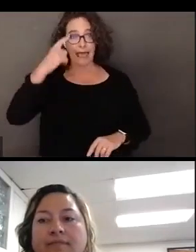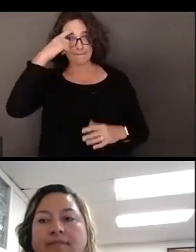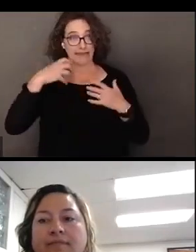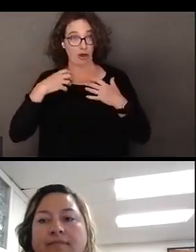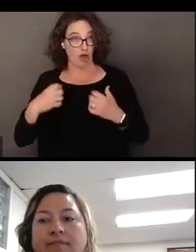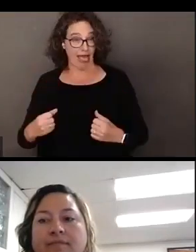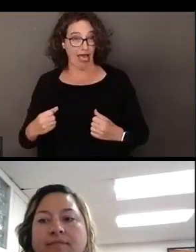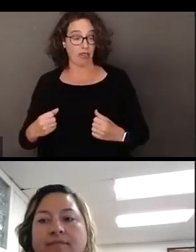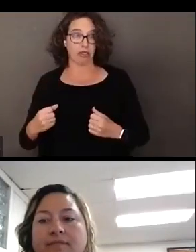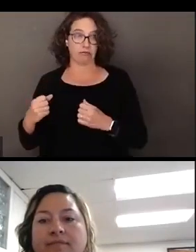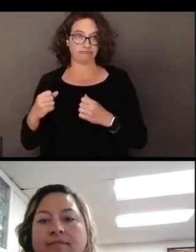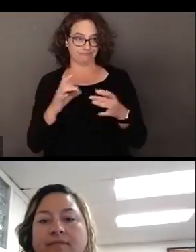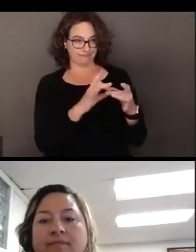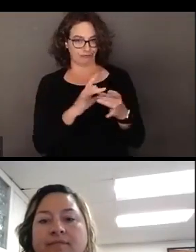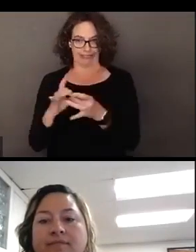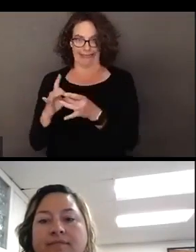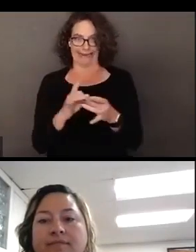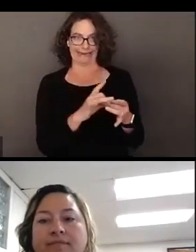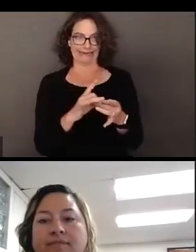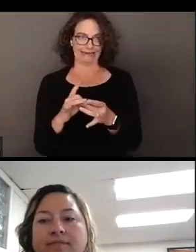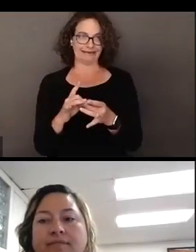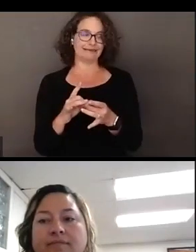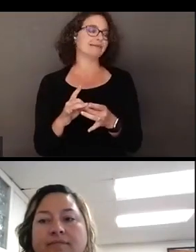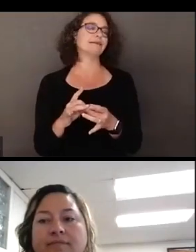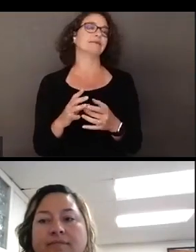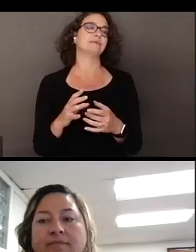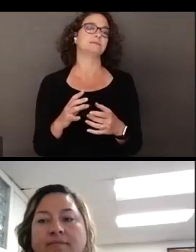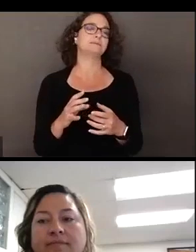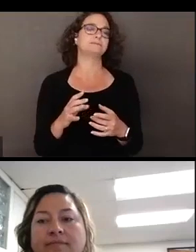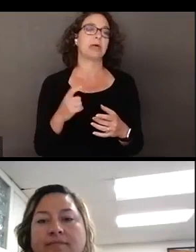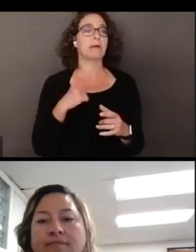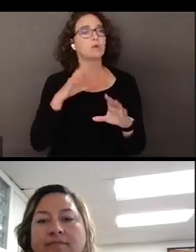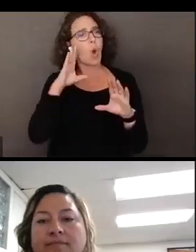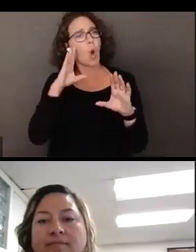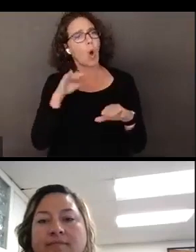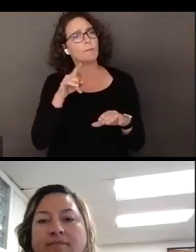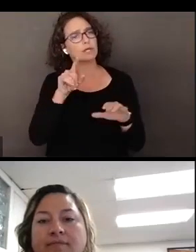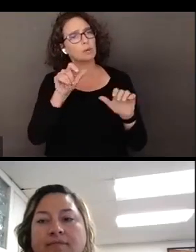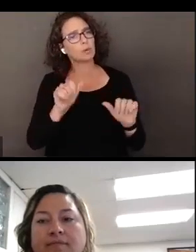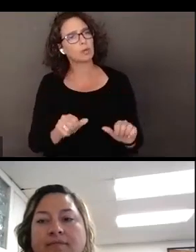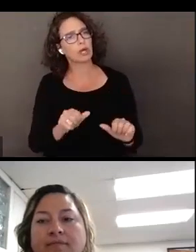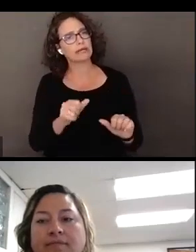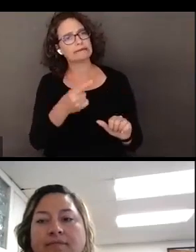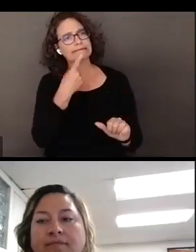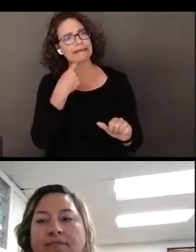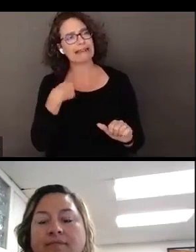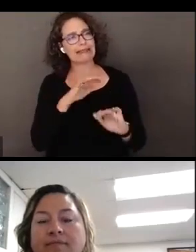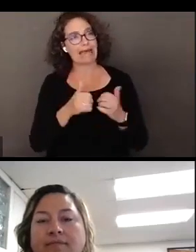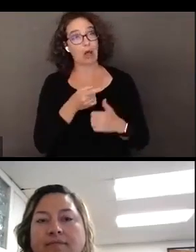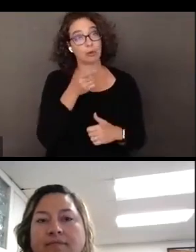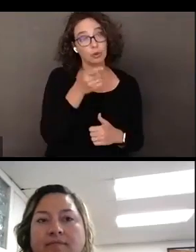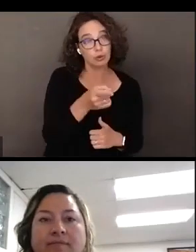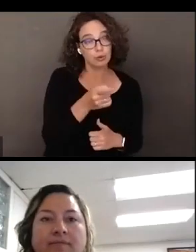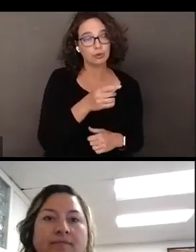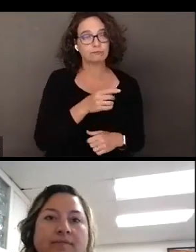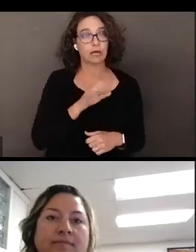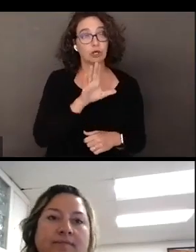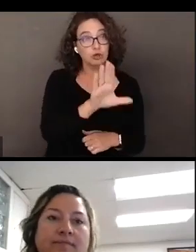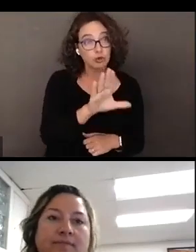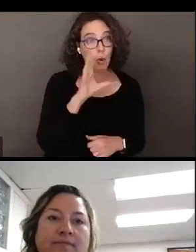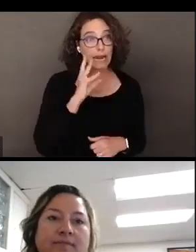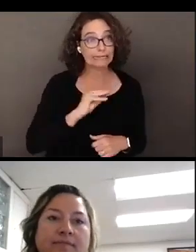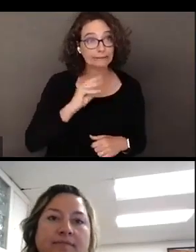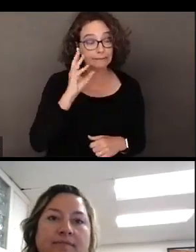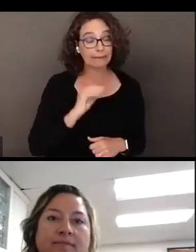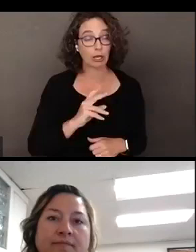are related to each other. I was hoping you could tell us a little bit about how you and your experience have seen